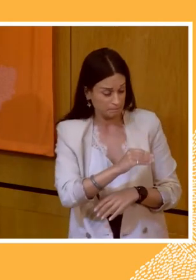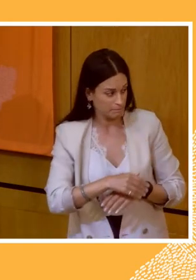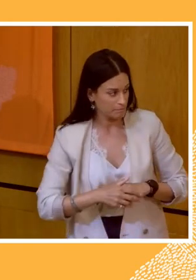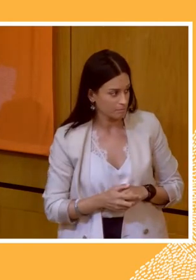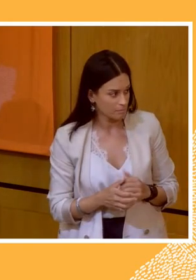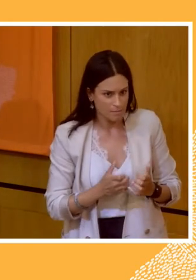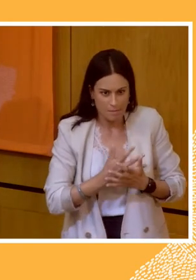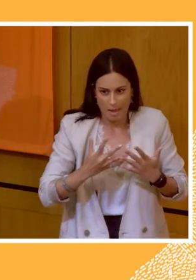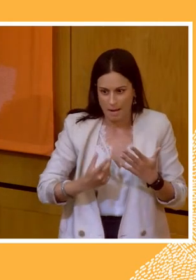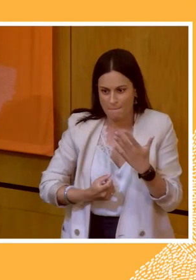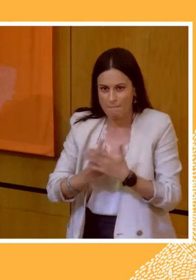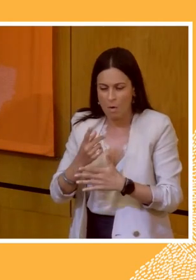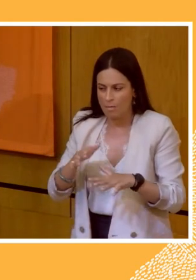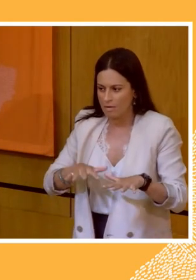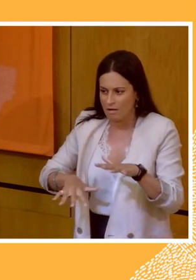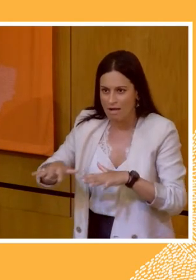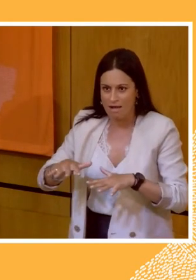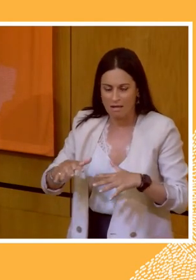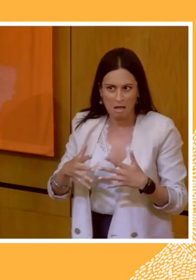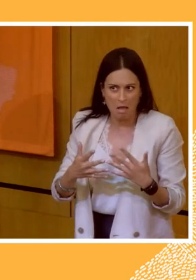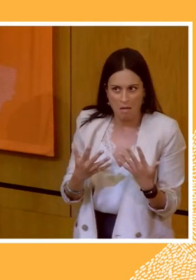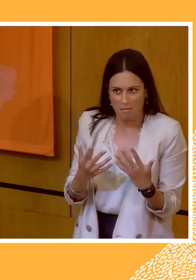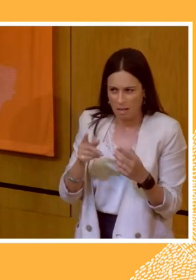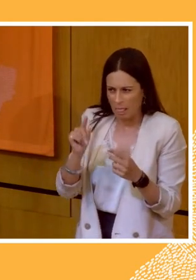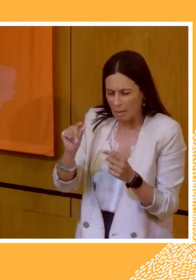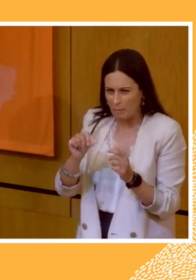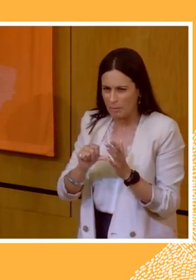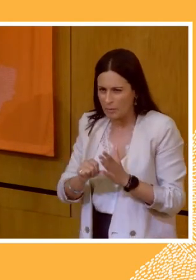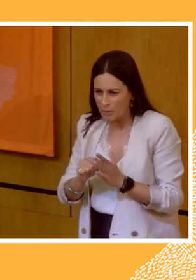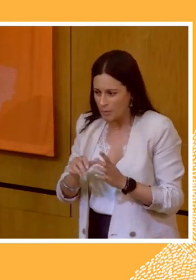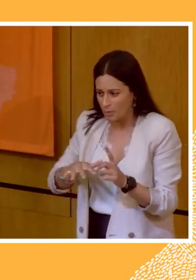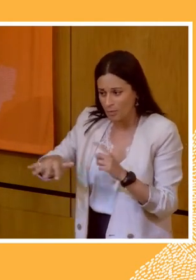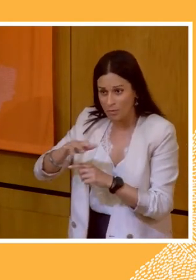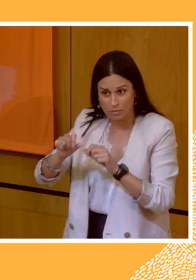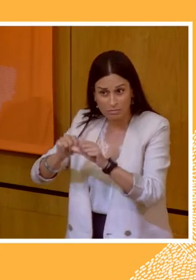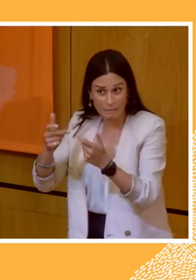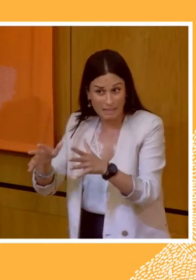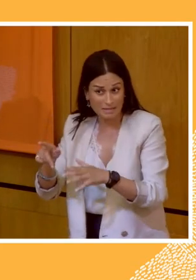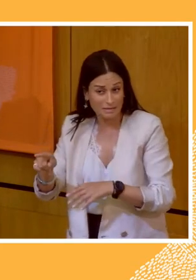Was there any moment that seemed a bit challenging in that process?